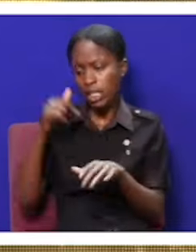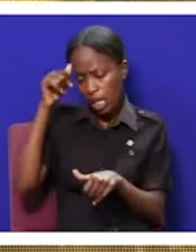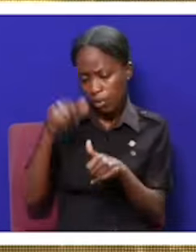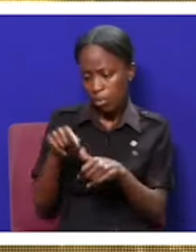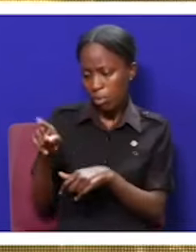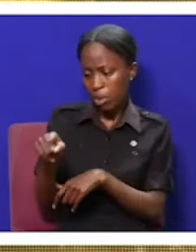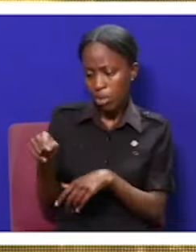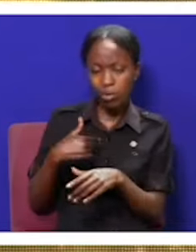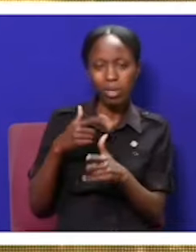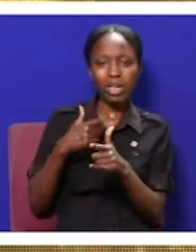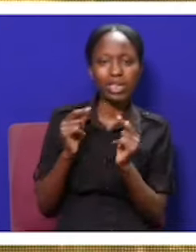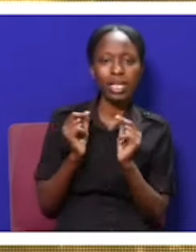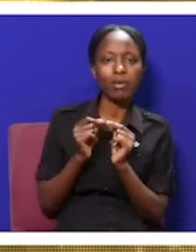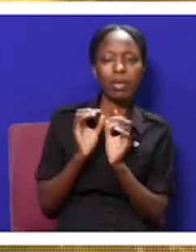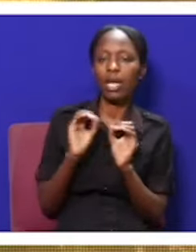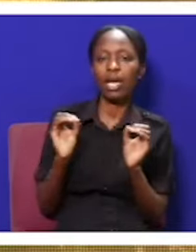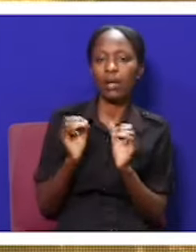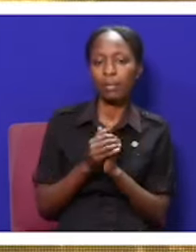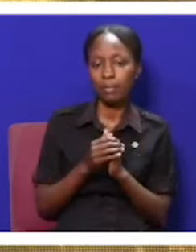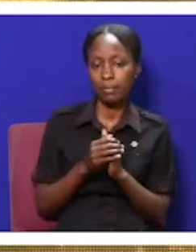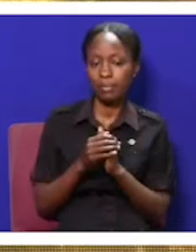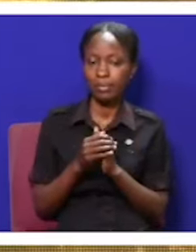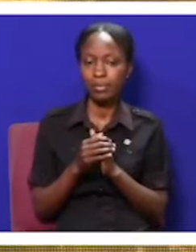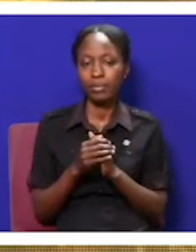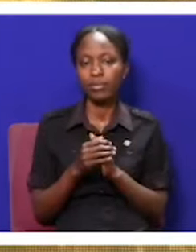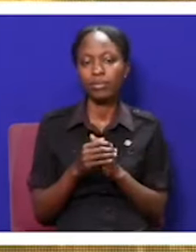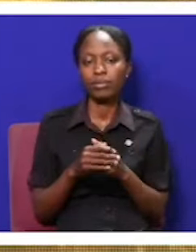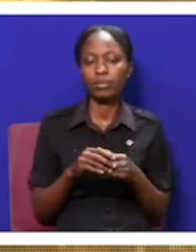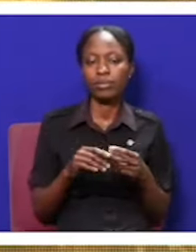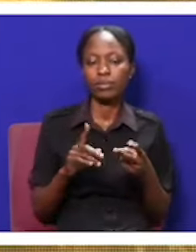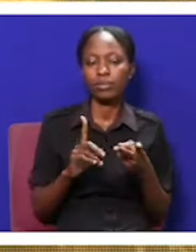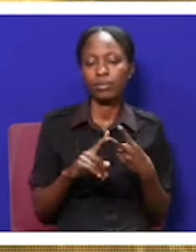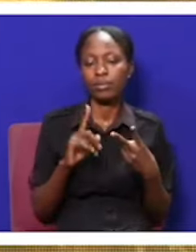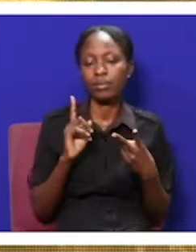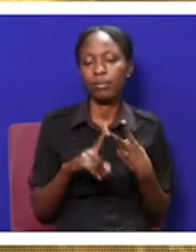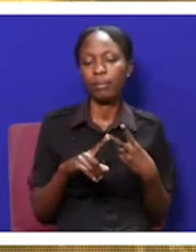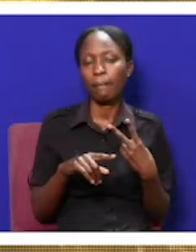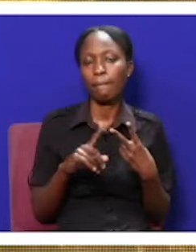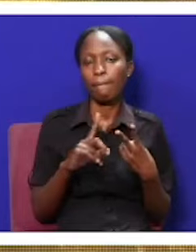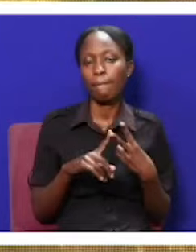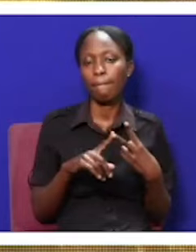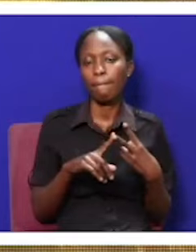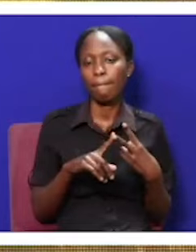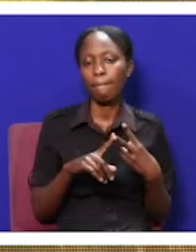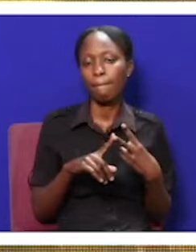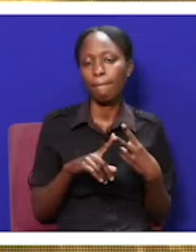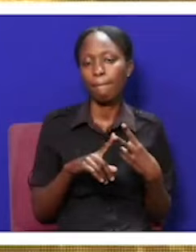doesn't offend you. It doesn't hurt you. Yes. And then reason number two why we need to forgive is